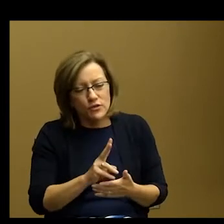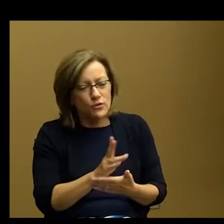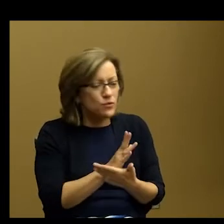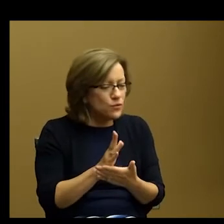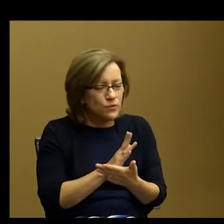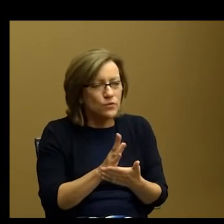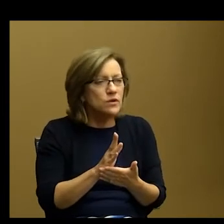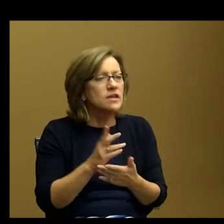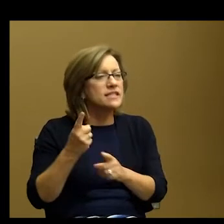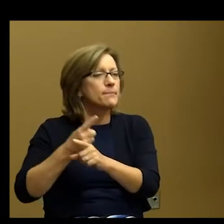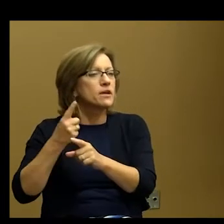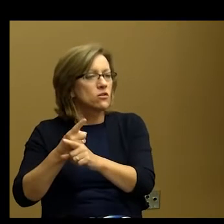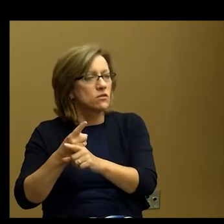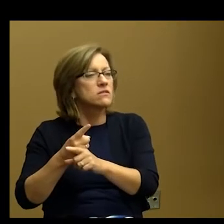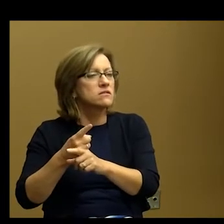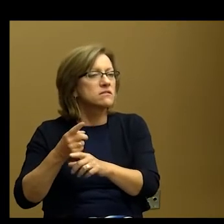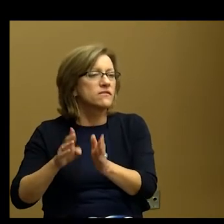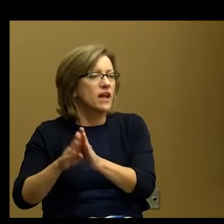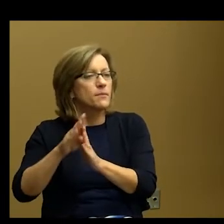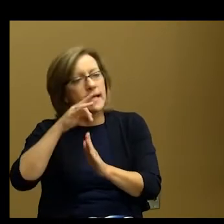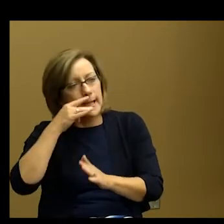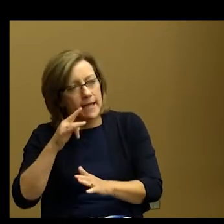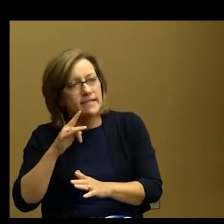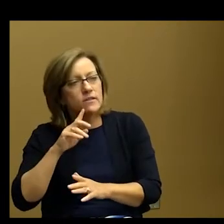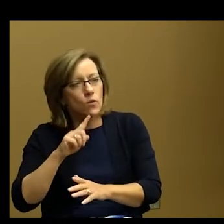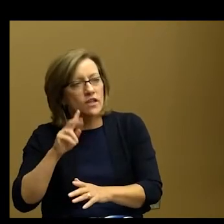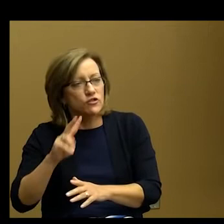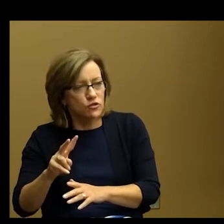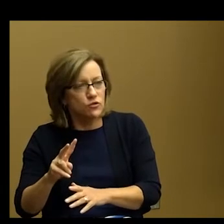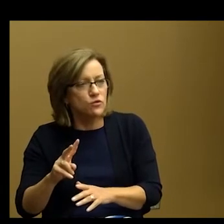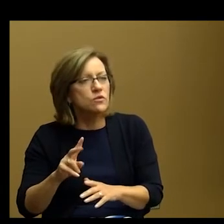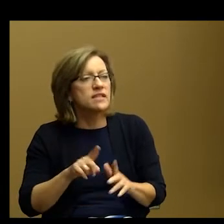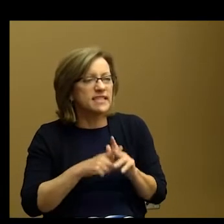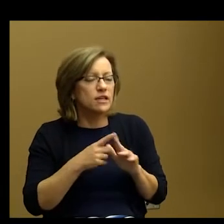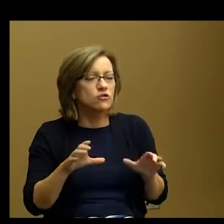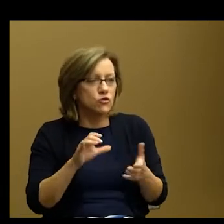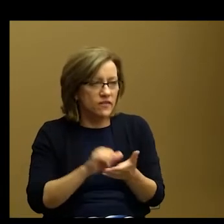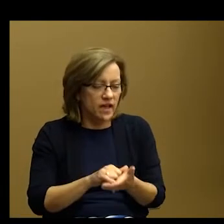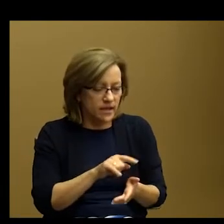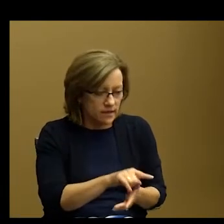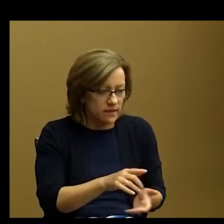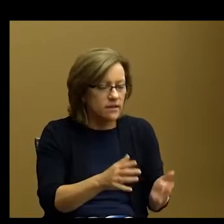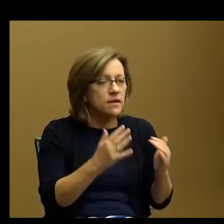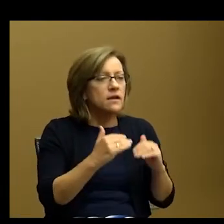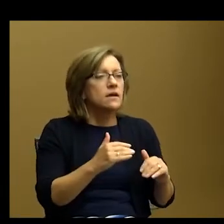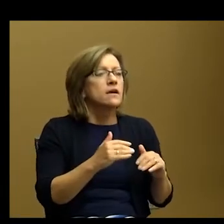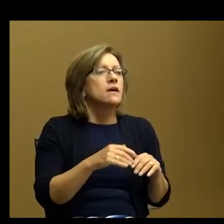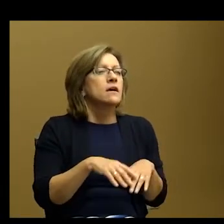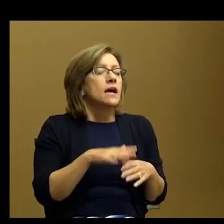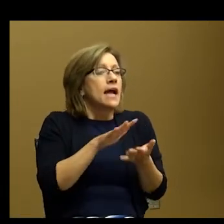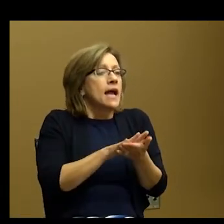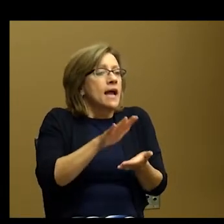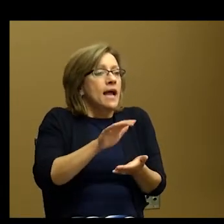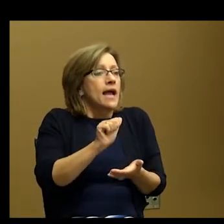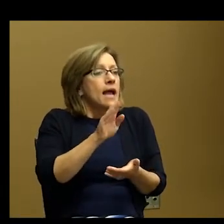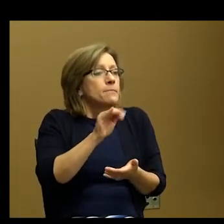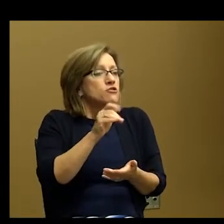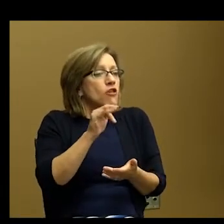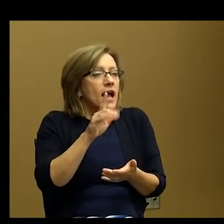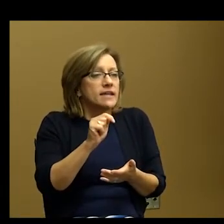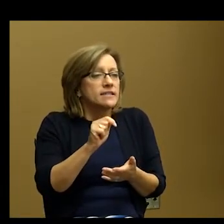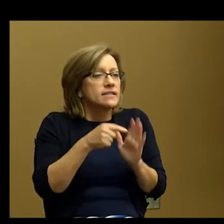they would start doing this. Then going to abstract symbols, such as